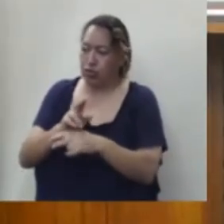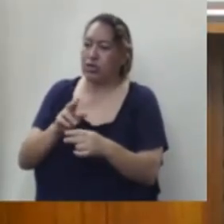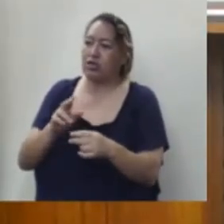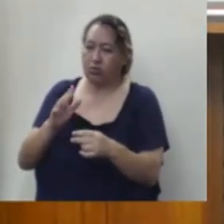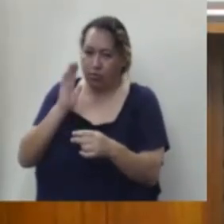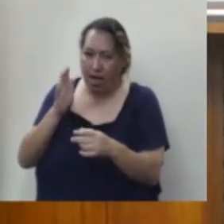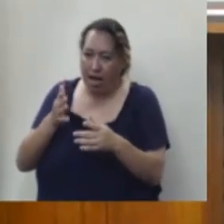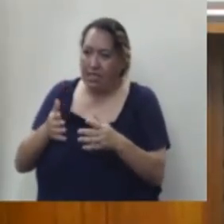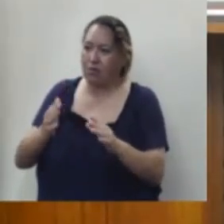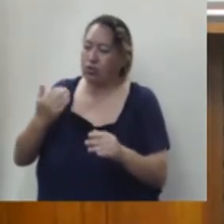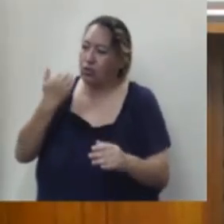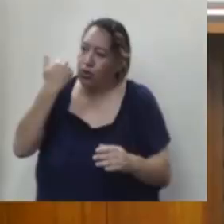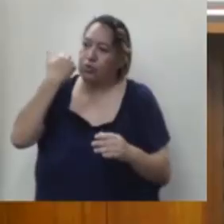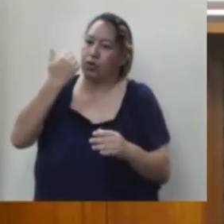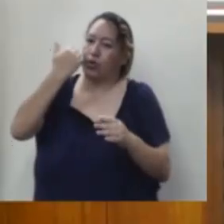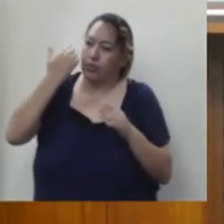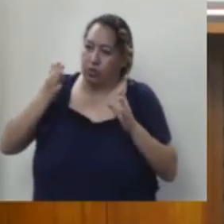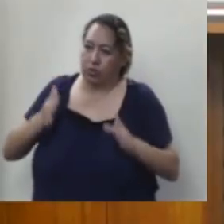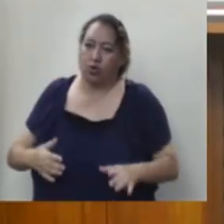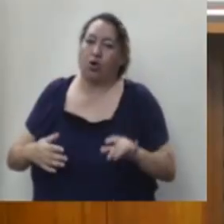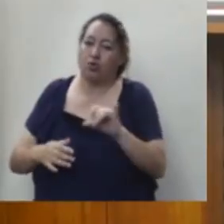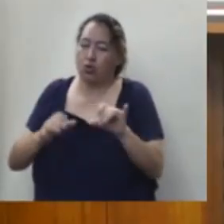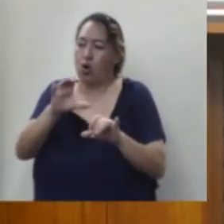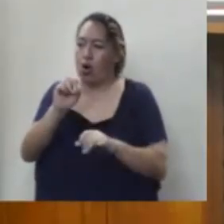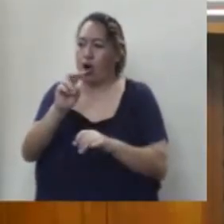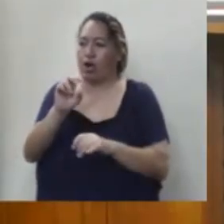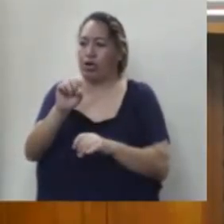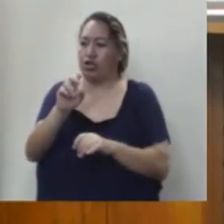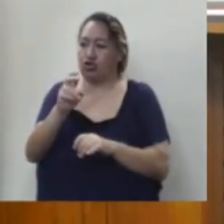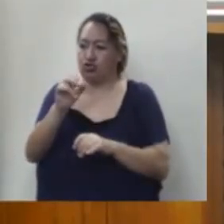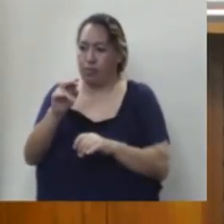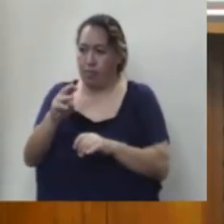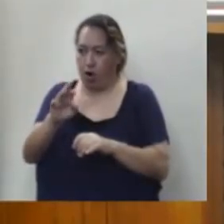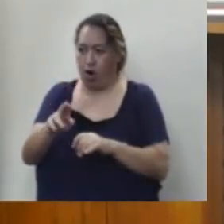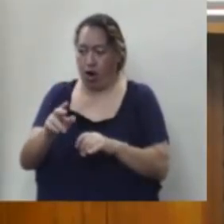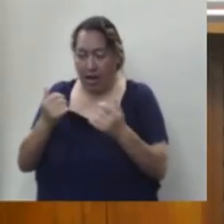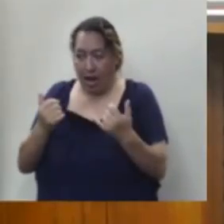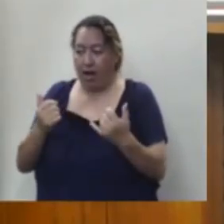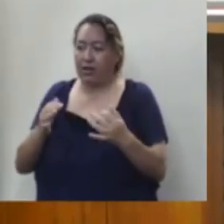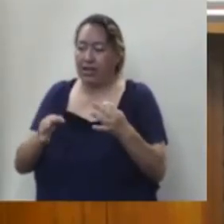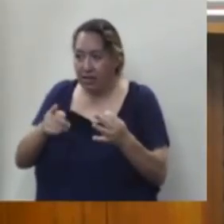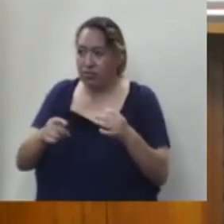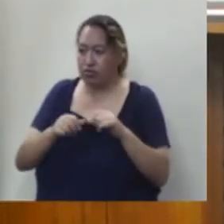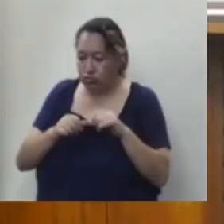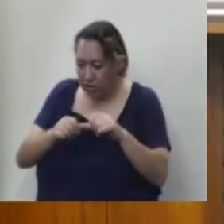and if you work with your employees to continue giving them the buying power, and once we start lifting